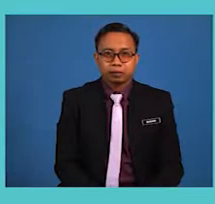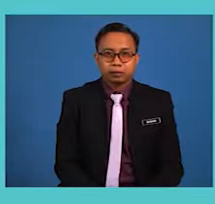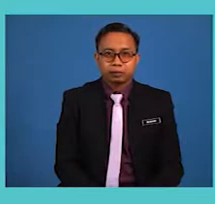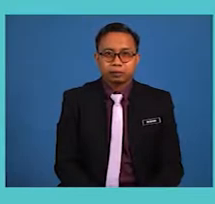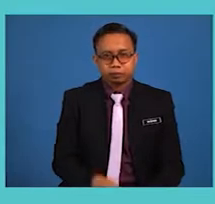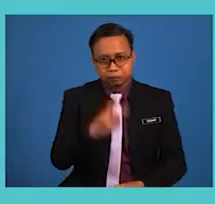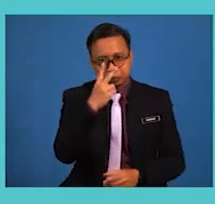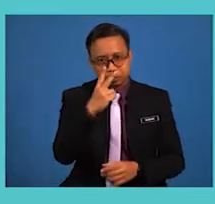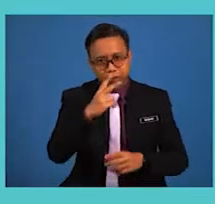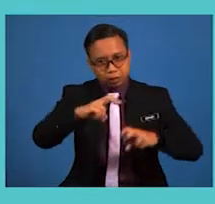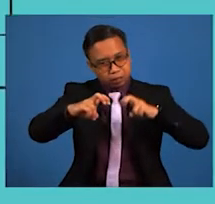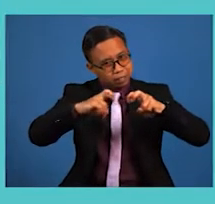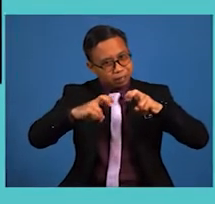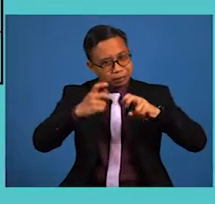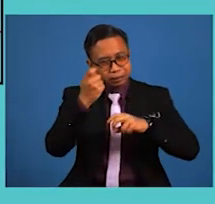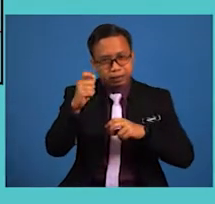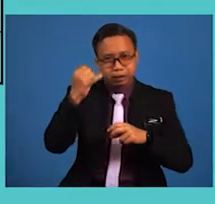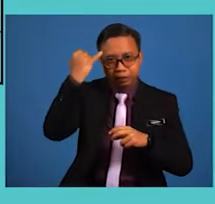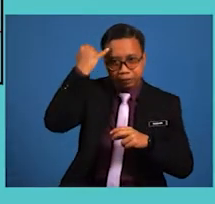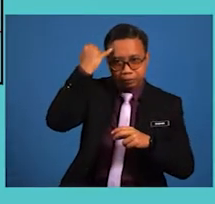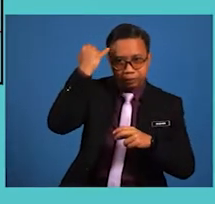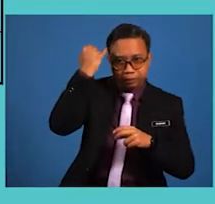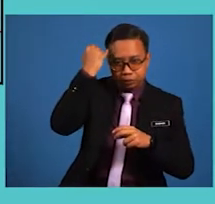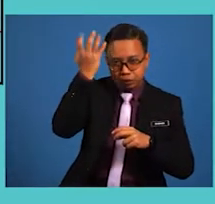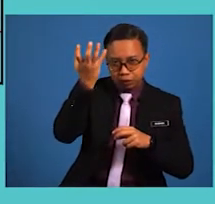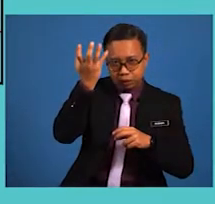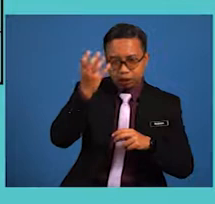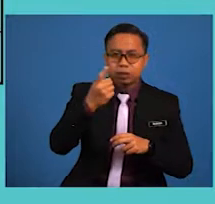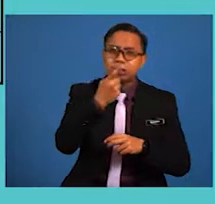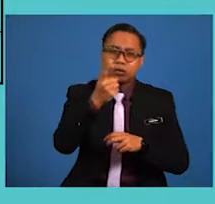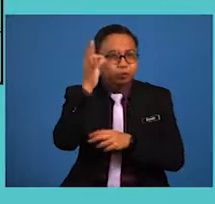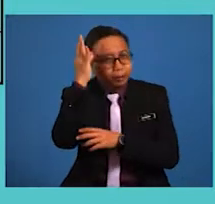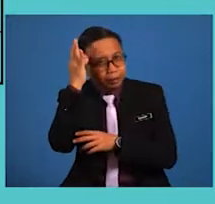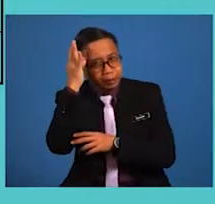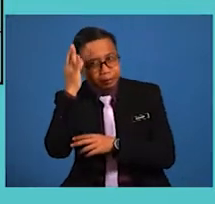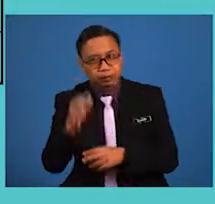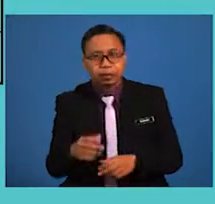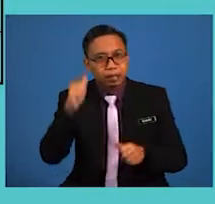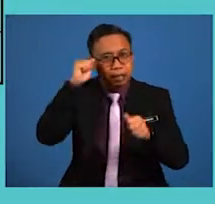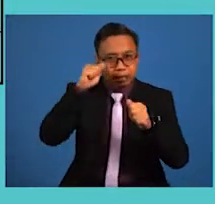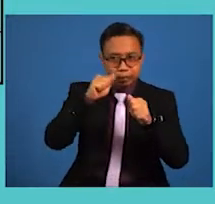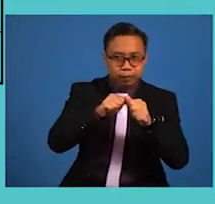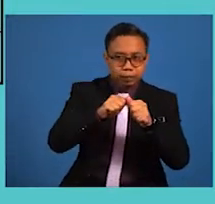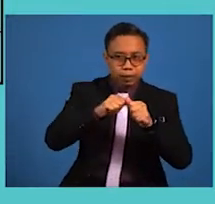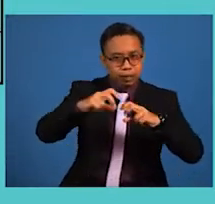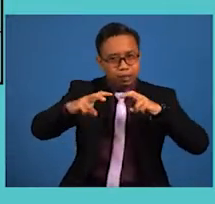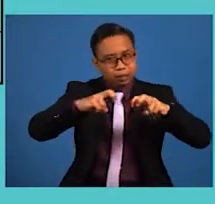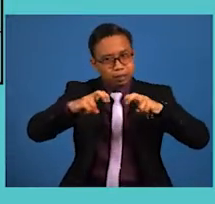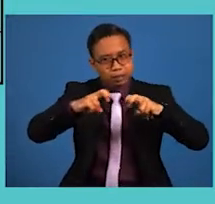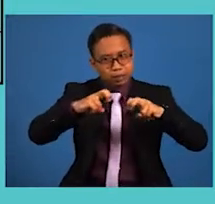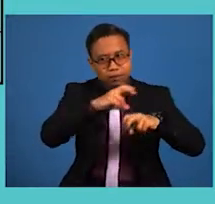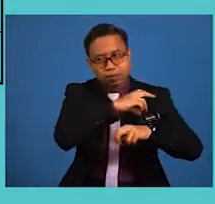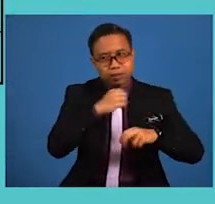Can we analyze the information in Table 1? What do you think? Remember, analysis is